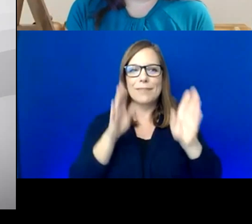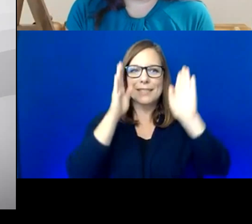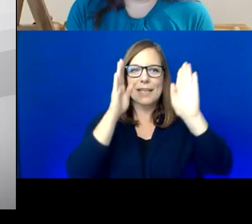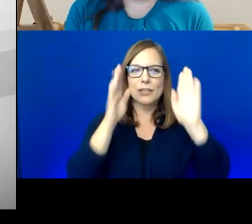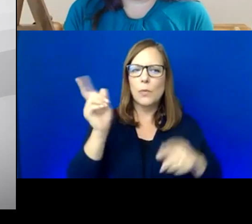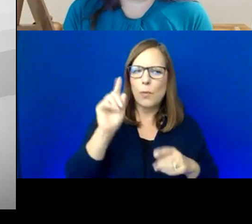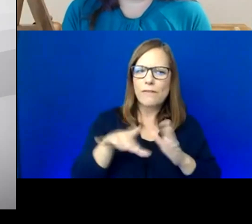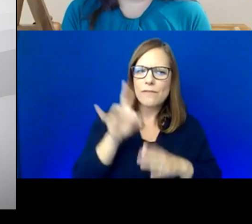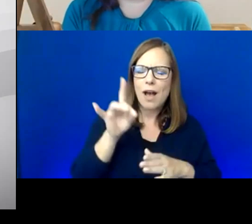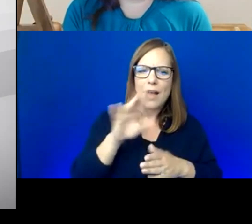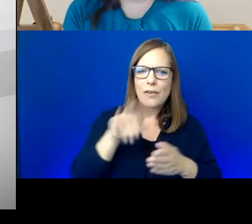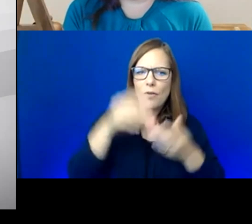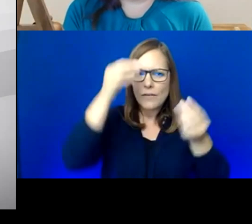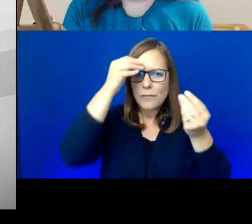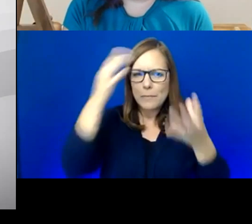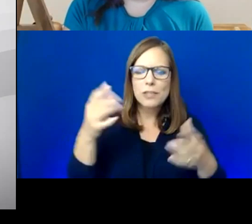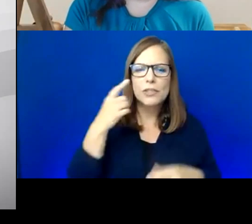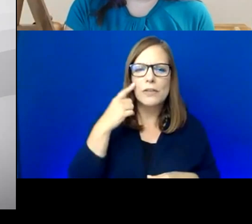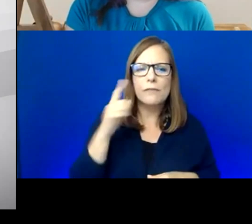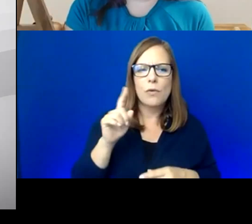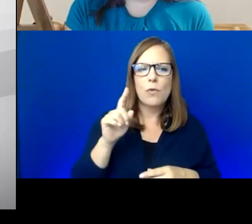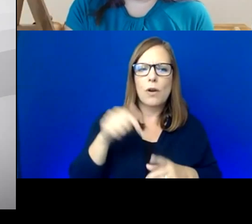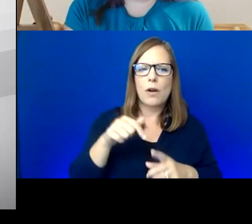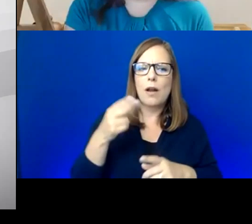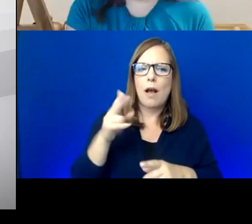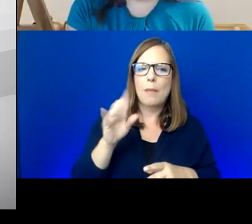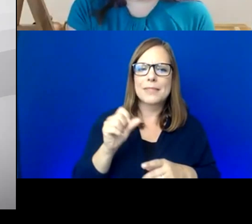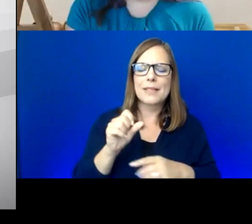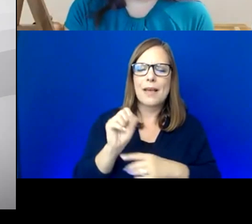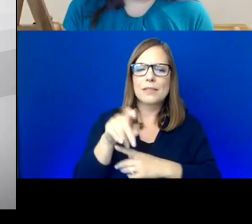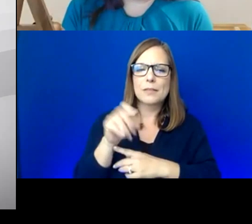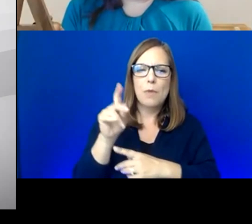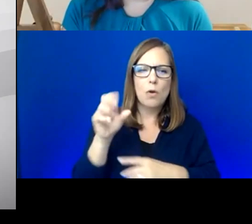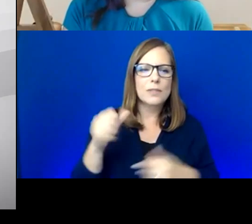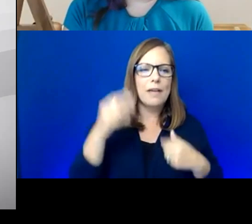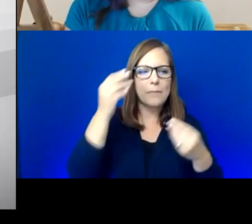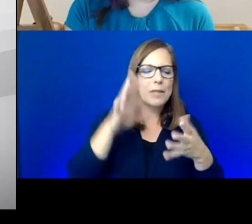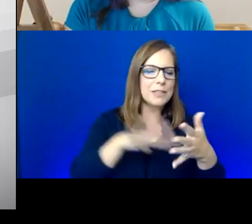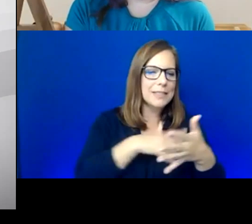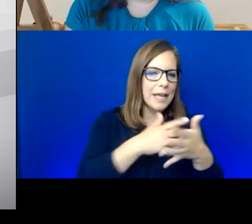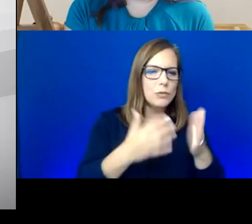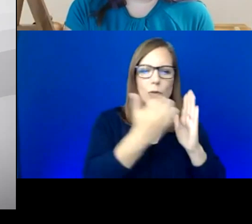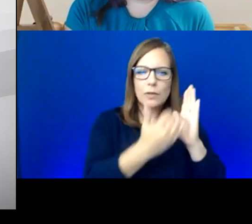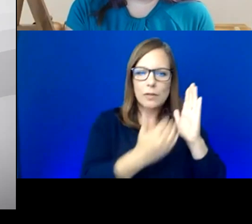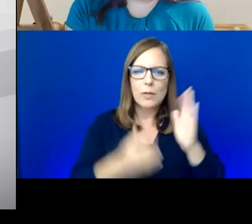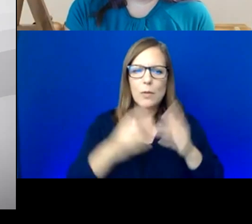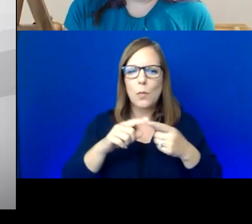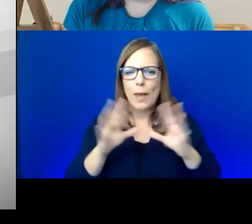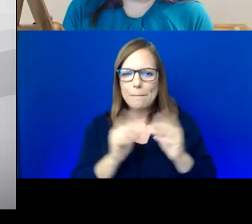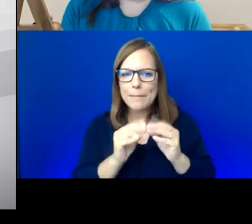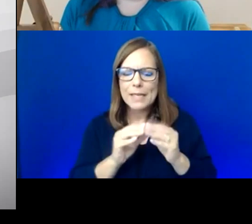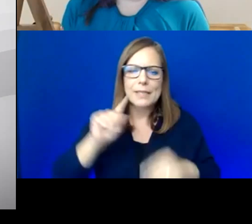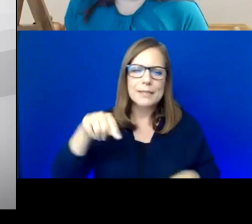there's resource links there. There's also links to the previous town hall and also the kickoff. Also, you'll find the link to our